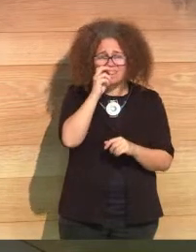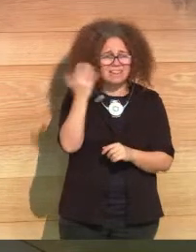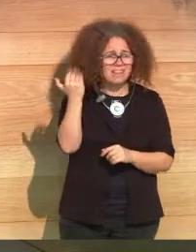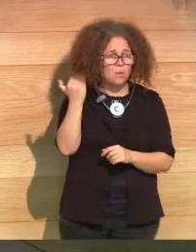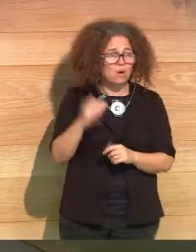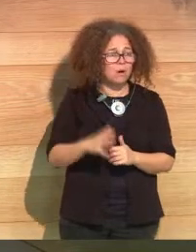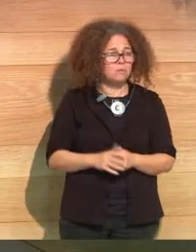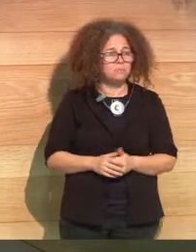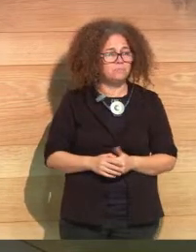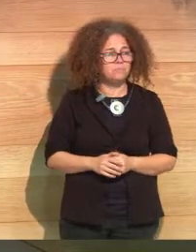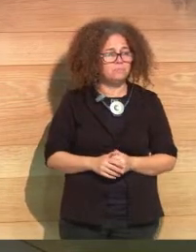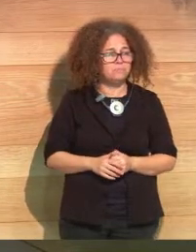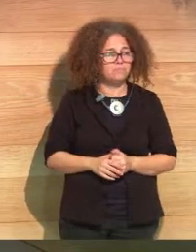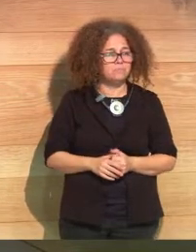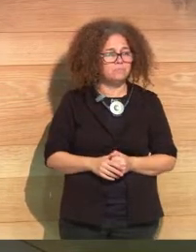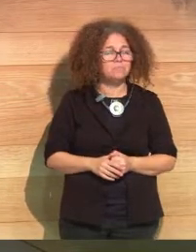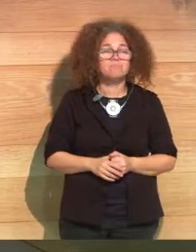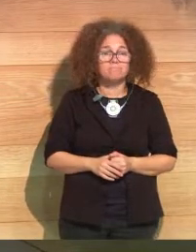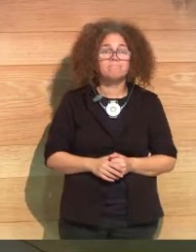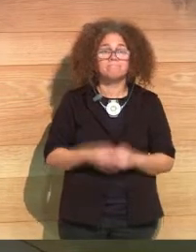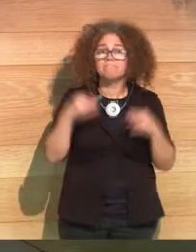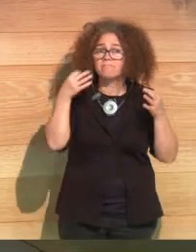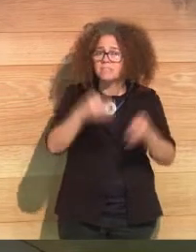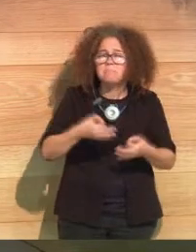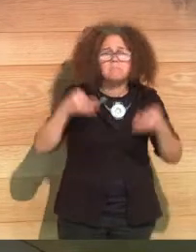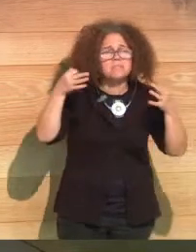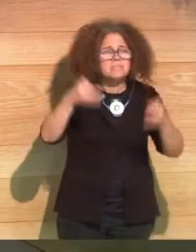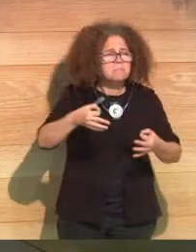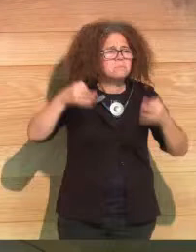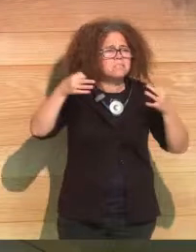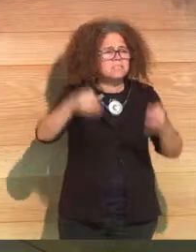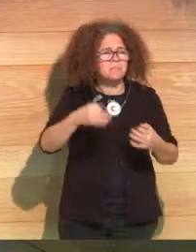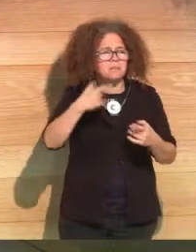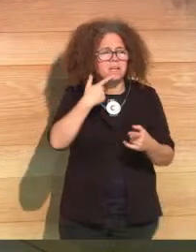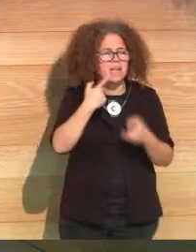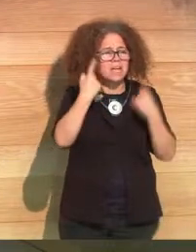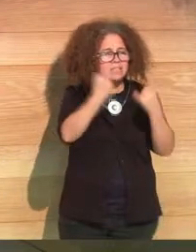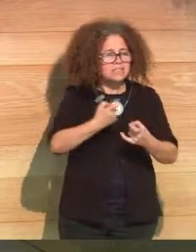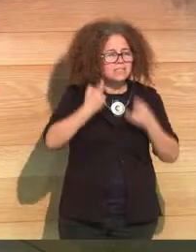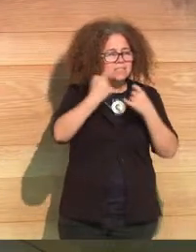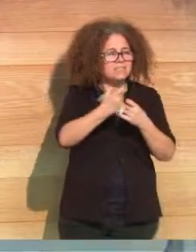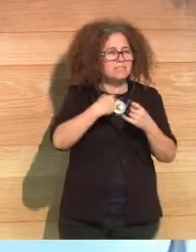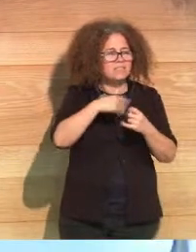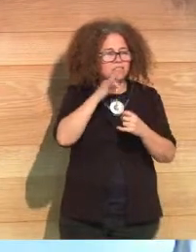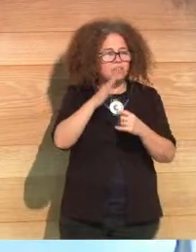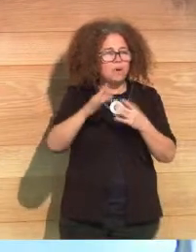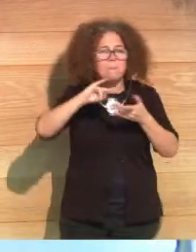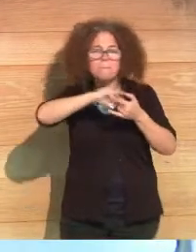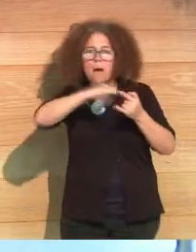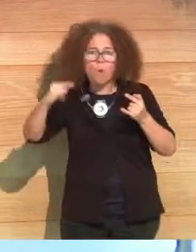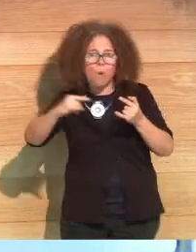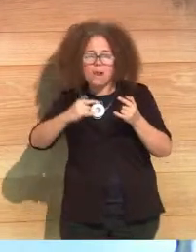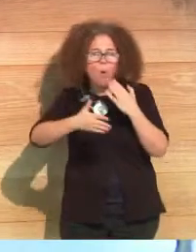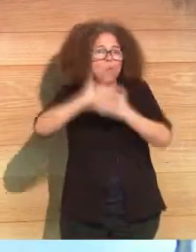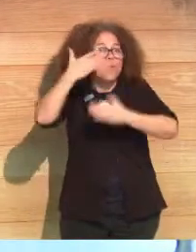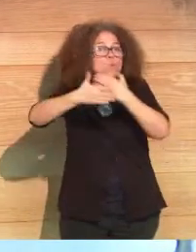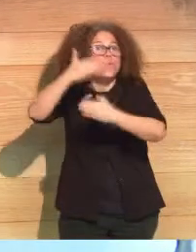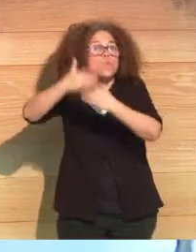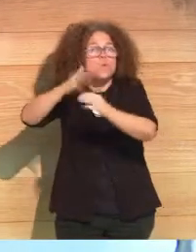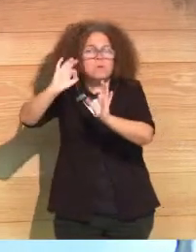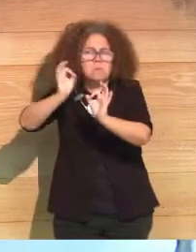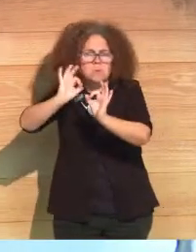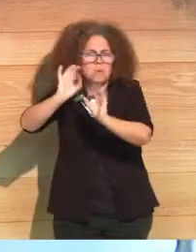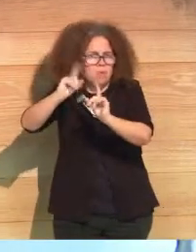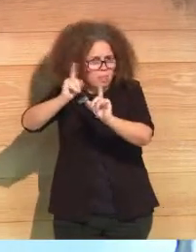to... We played a file of this piece in VLC. So, like, it's really part of it. Like, sometimes some company will want to use